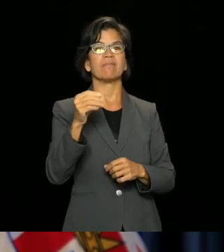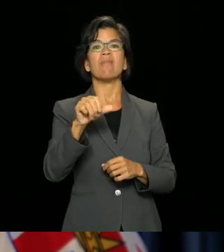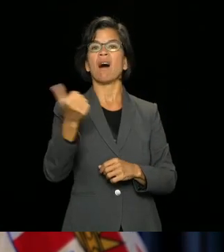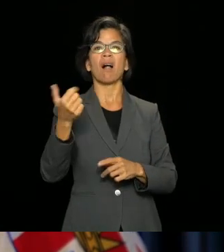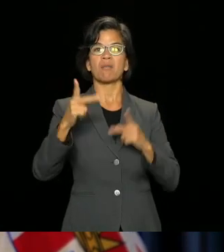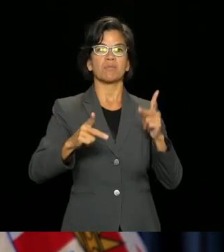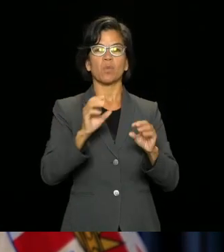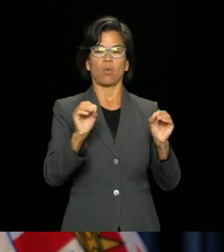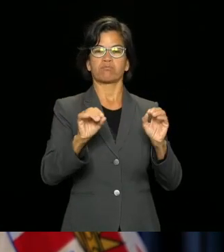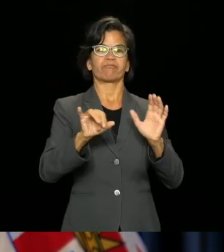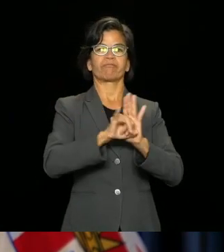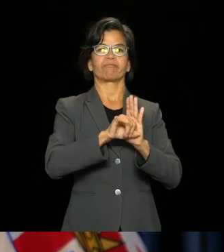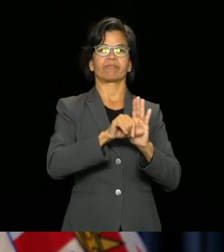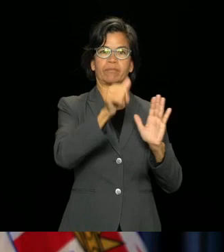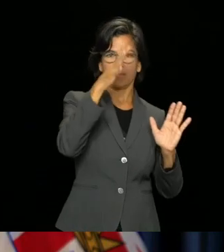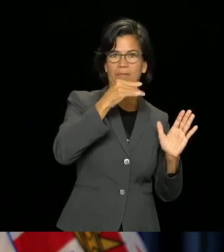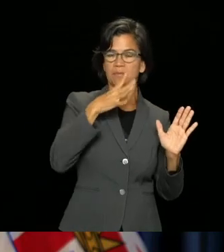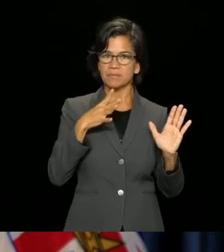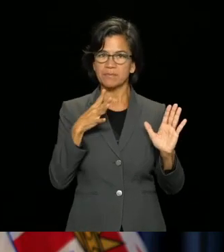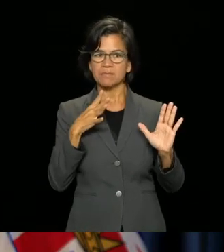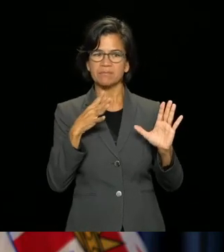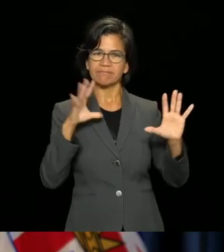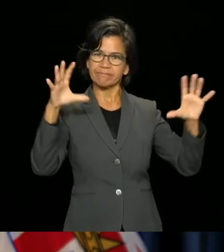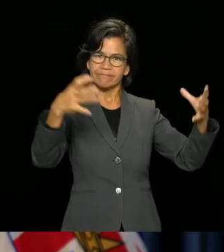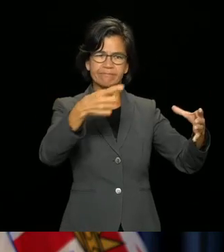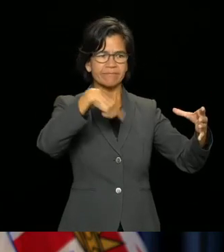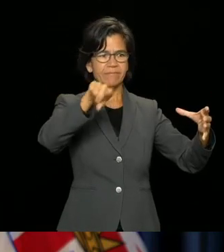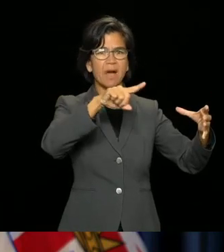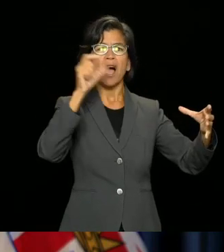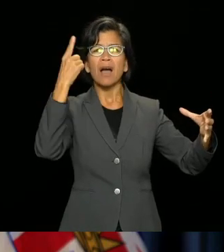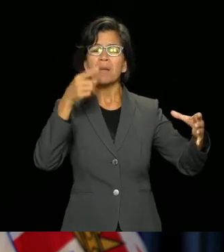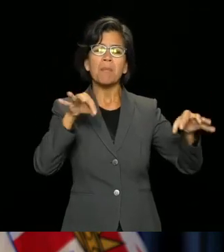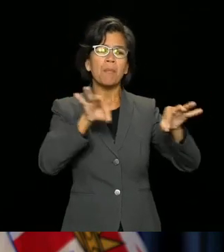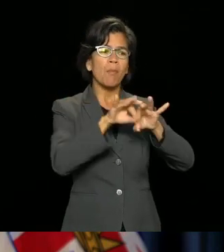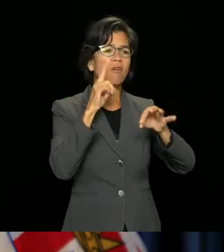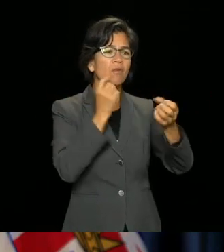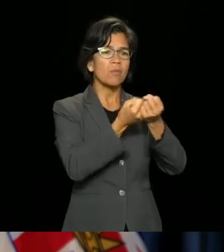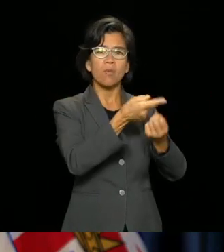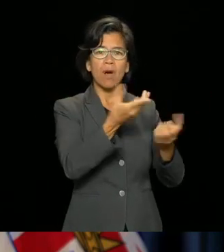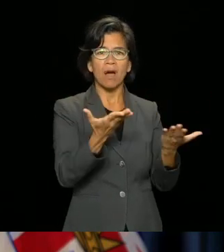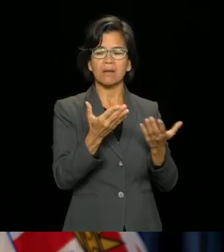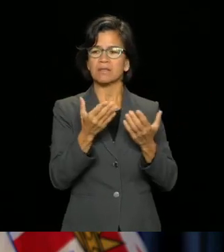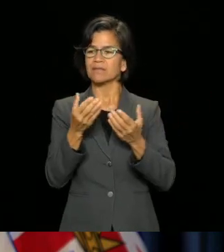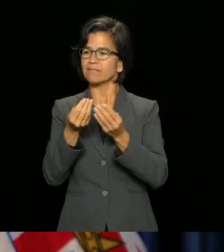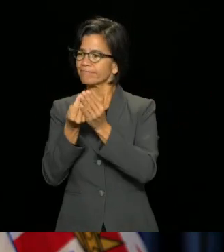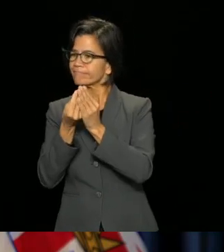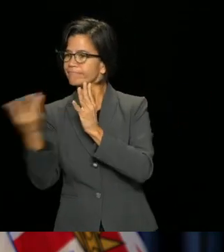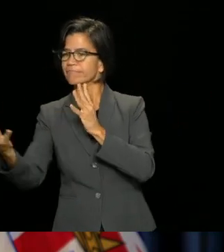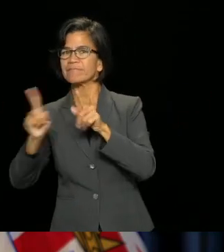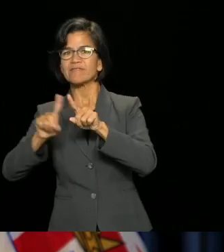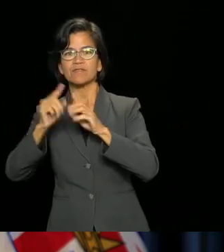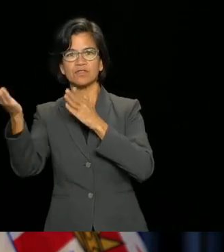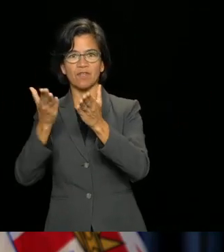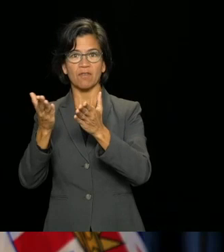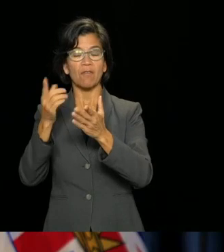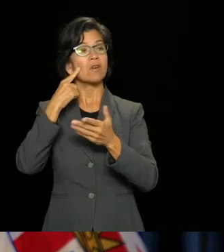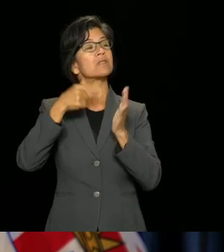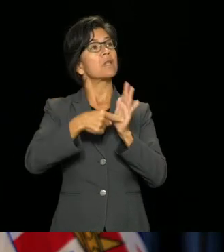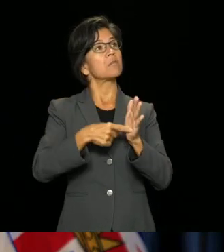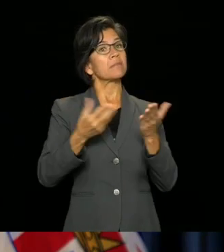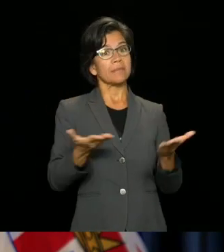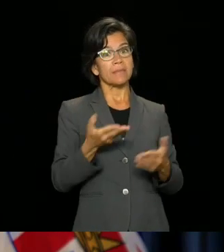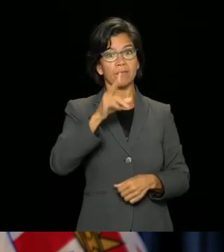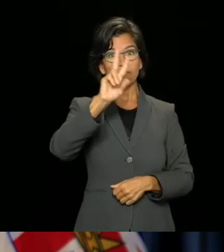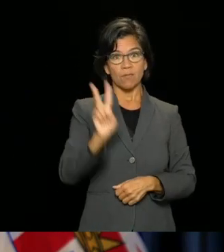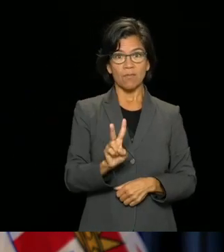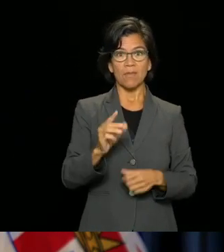women, girls, and non-binary people. And the availability of services can make all the difference. A member of my team was